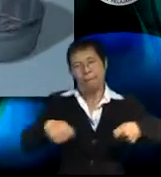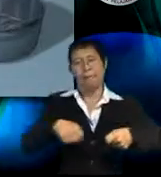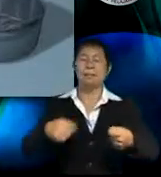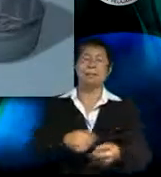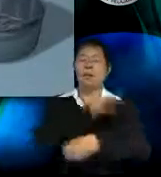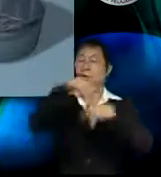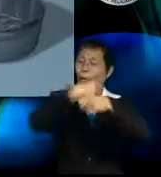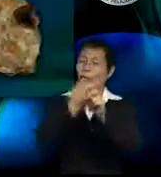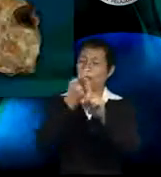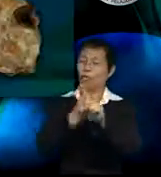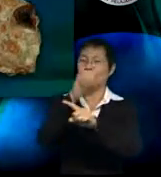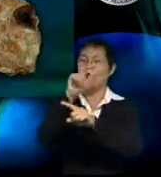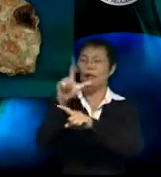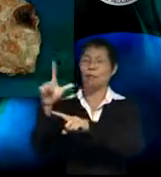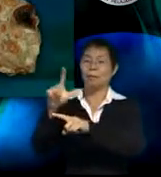up of aluminum.